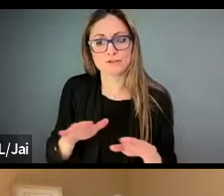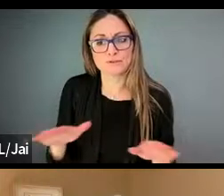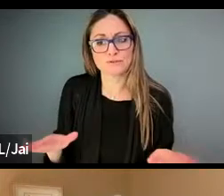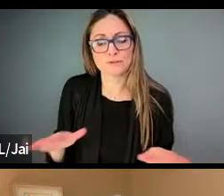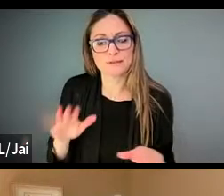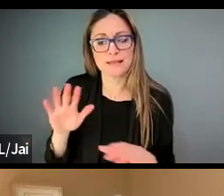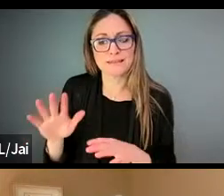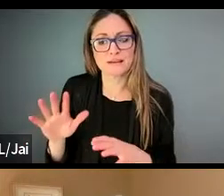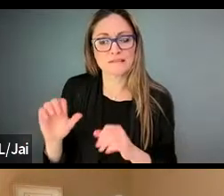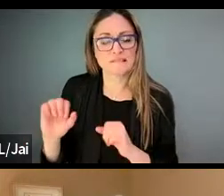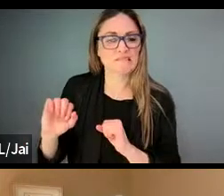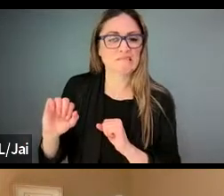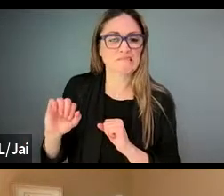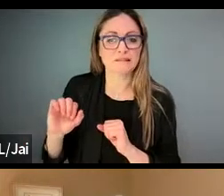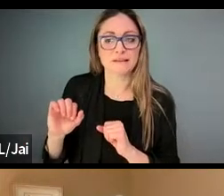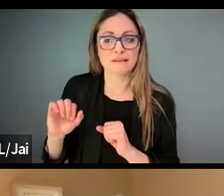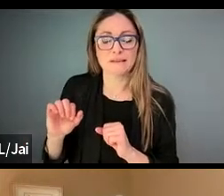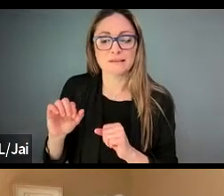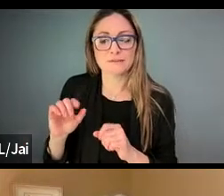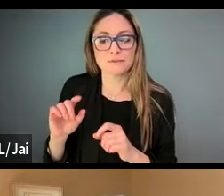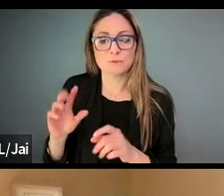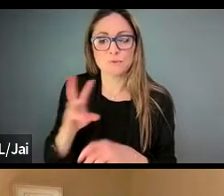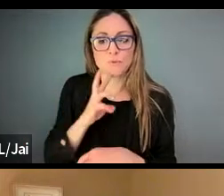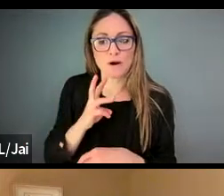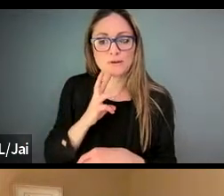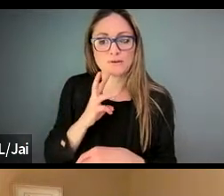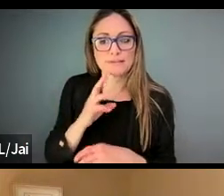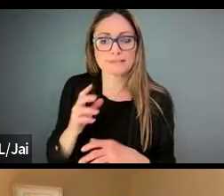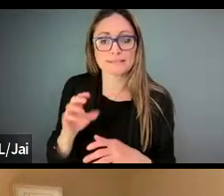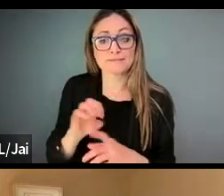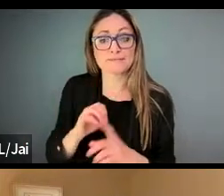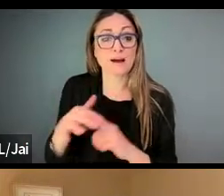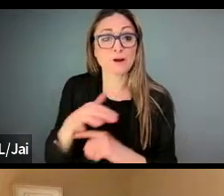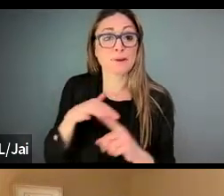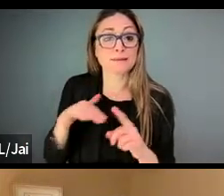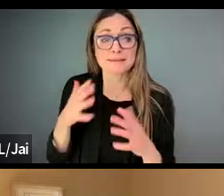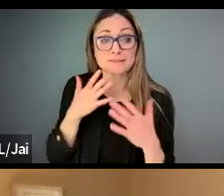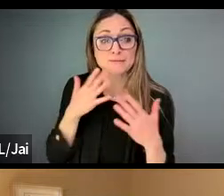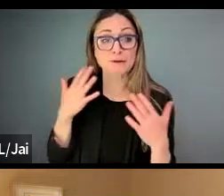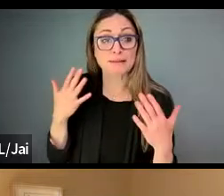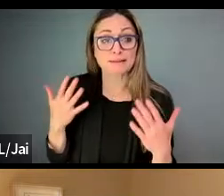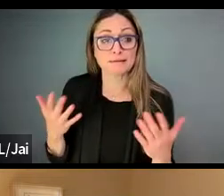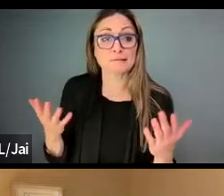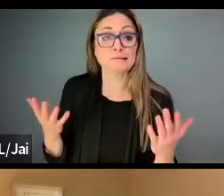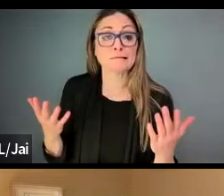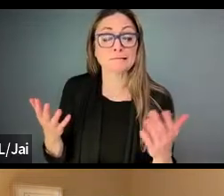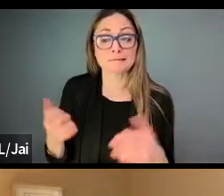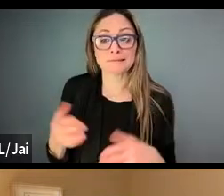to water is environmentally friendly. So, um, but